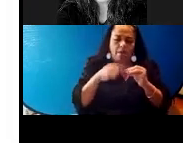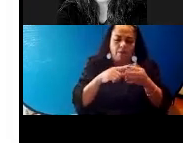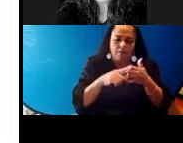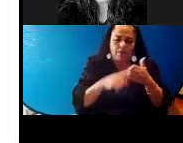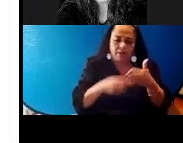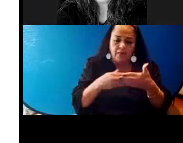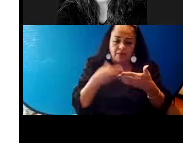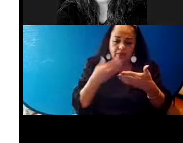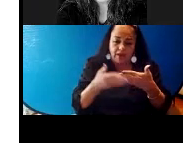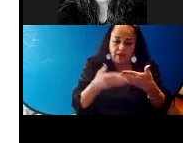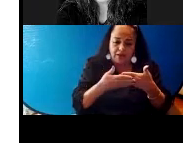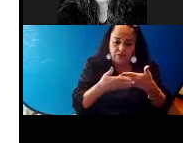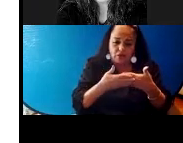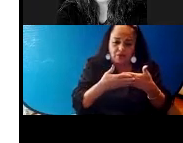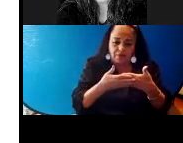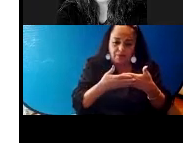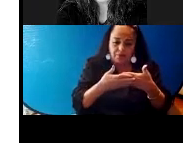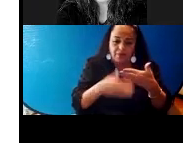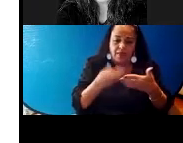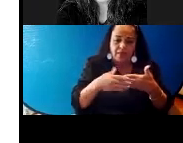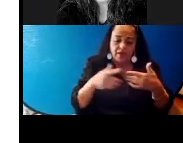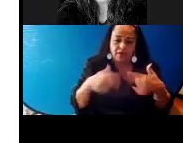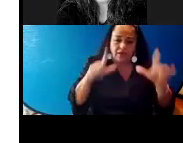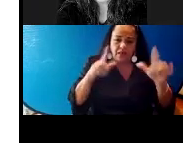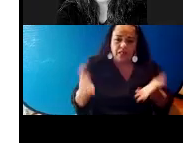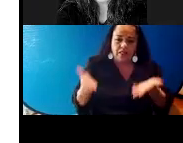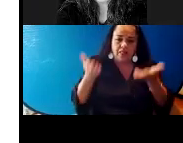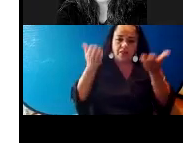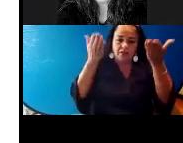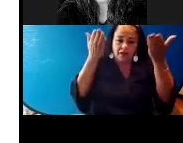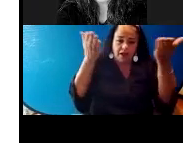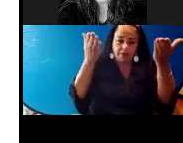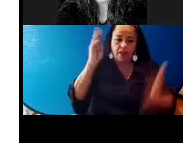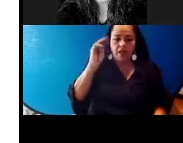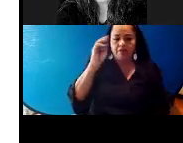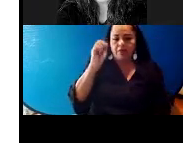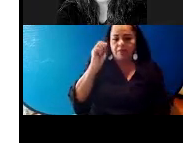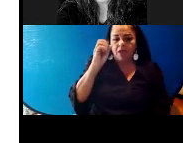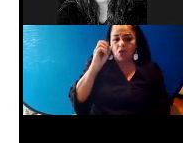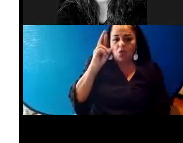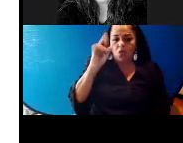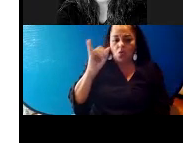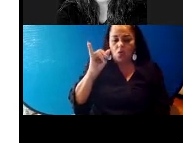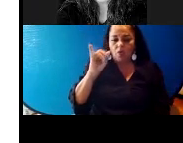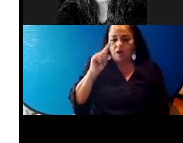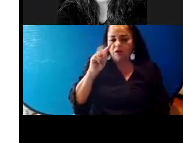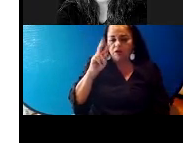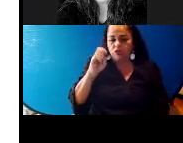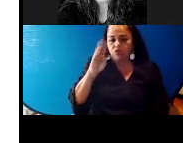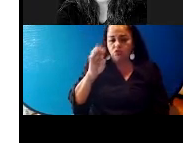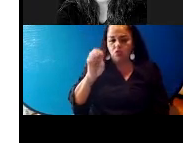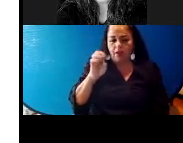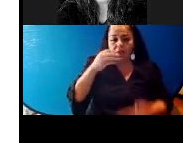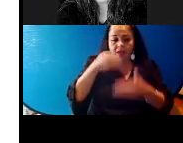The next one, if we can go to the next slide, is lifting up the Maori tribe in New Zealand. Not sure how many folks are familiar, but in